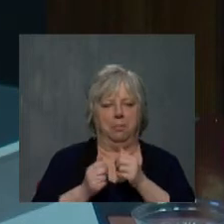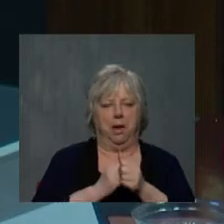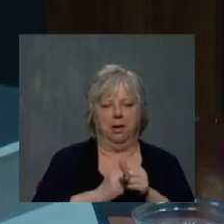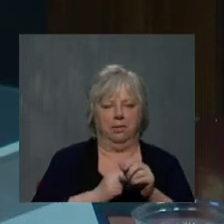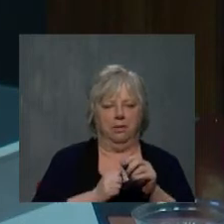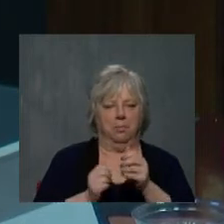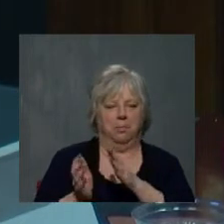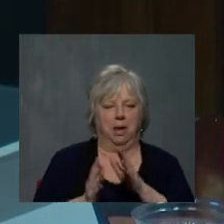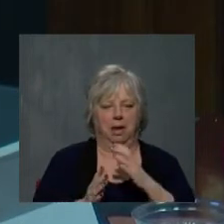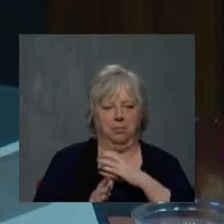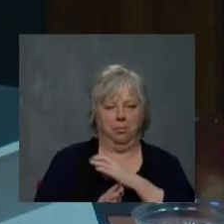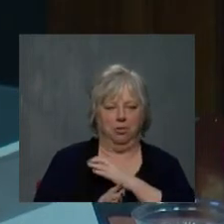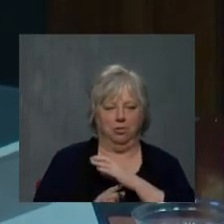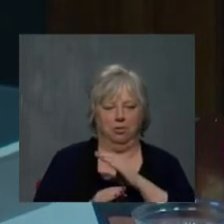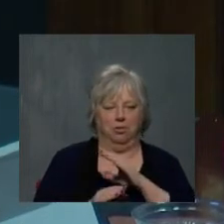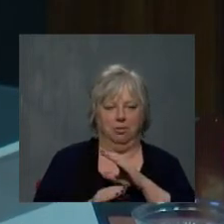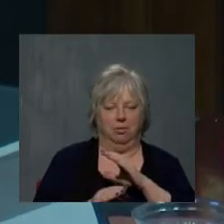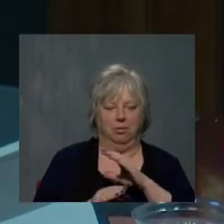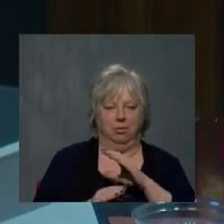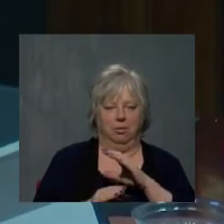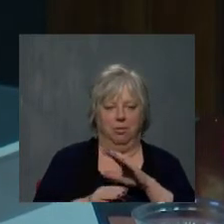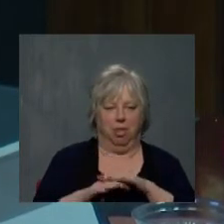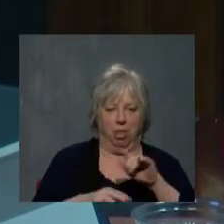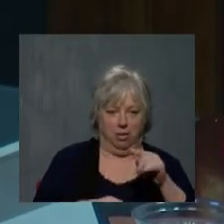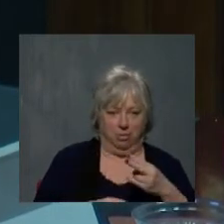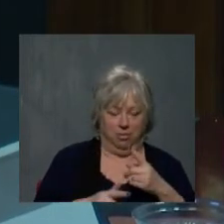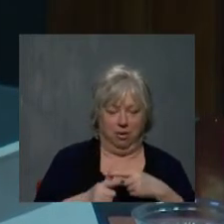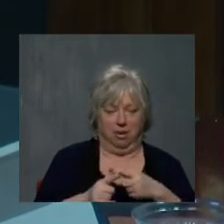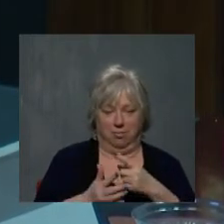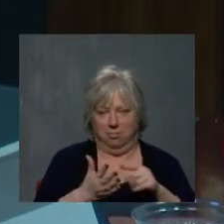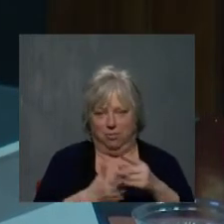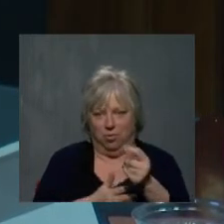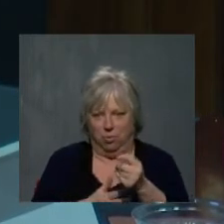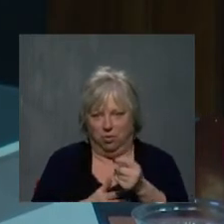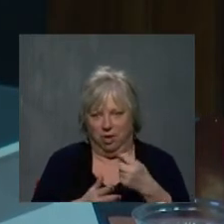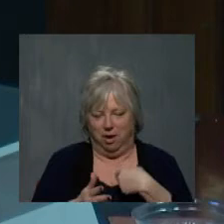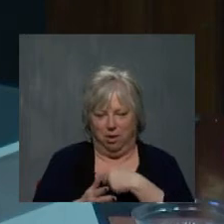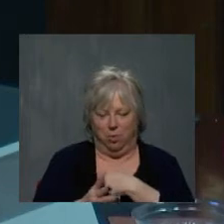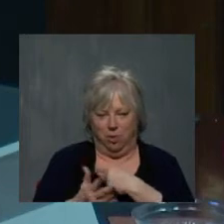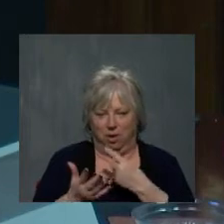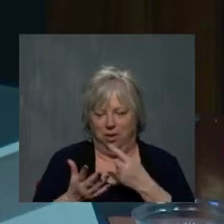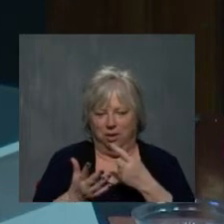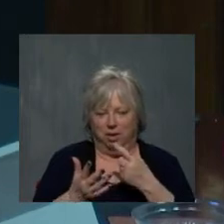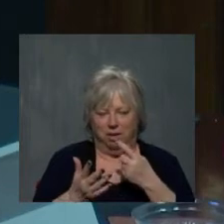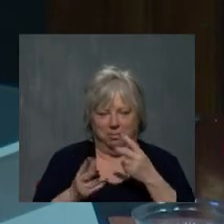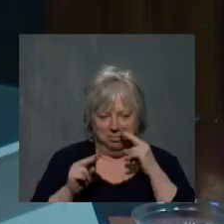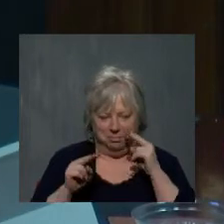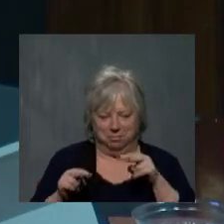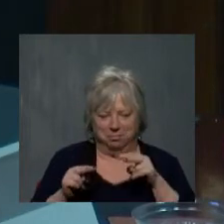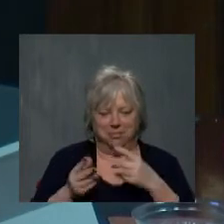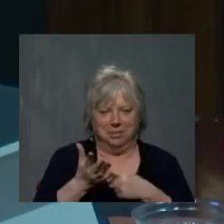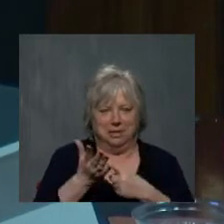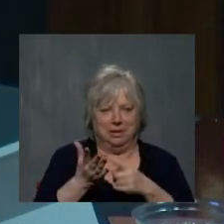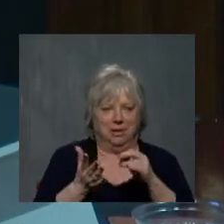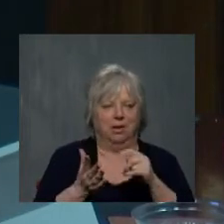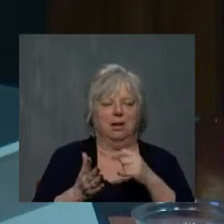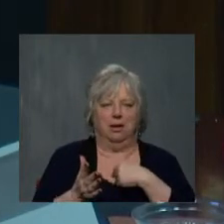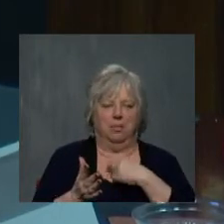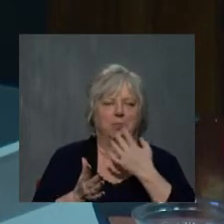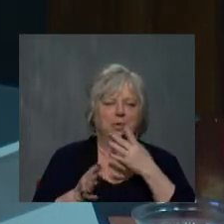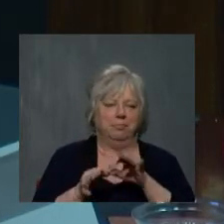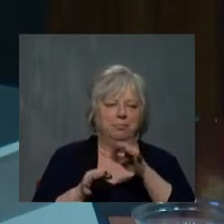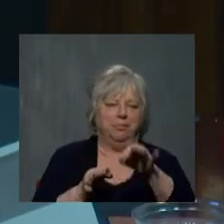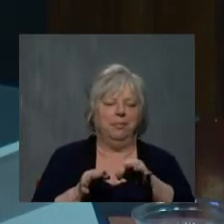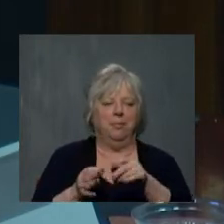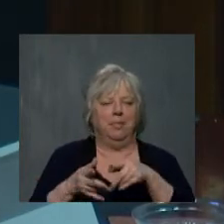and then the next Tuesday we look at it. I'd like to give time for Director Wywick to contact the neighborhood people out there and visit with them on